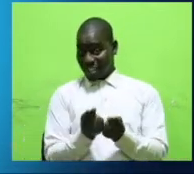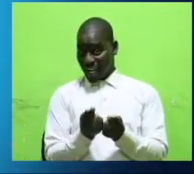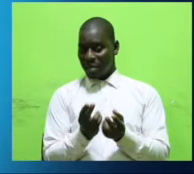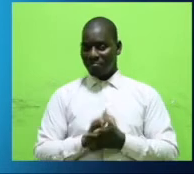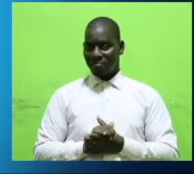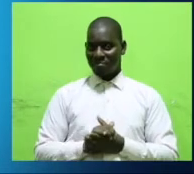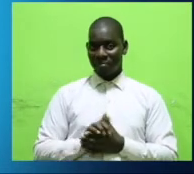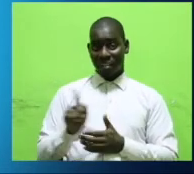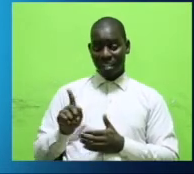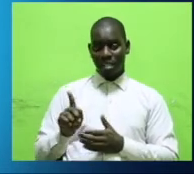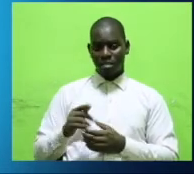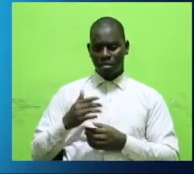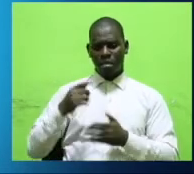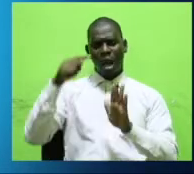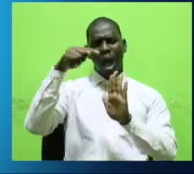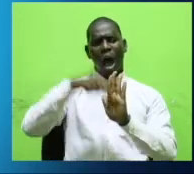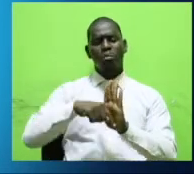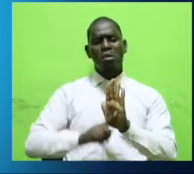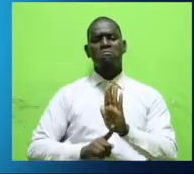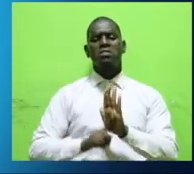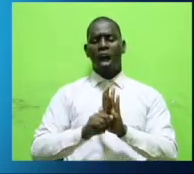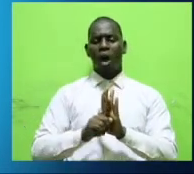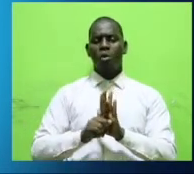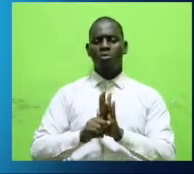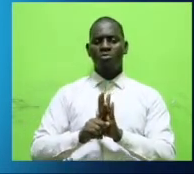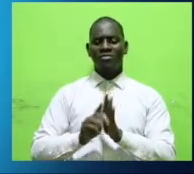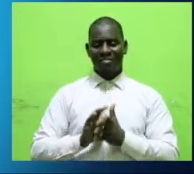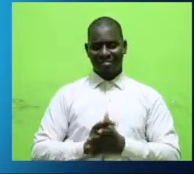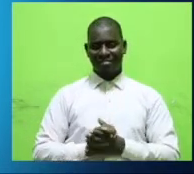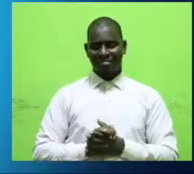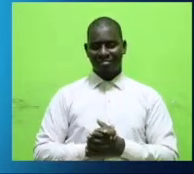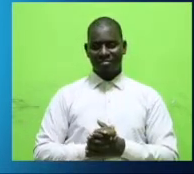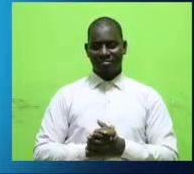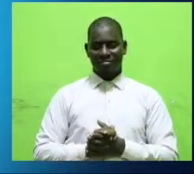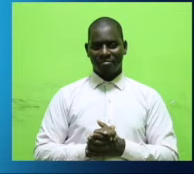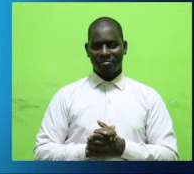descend. The rib cage moves upwards and outwards.